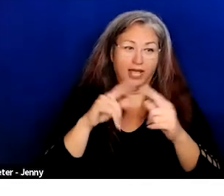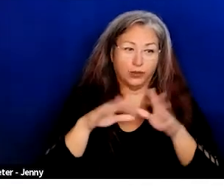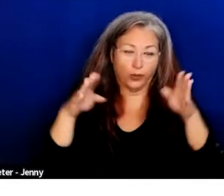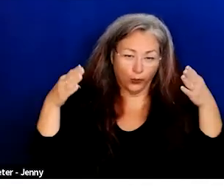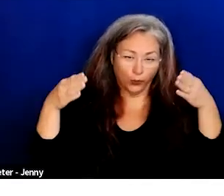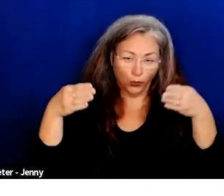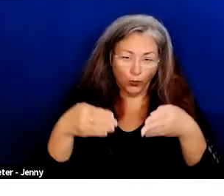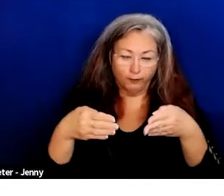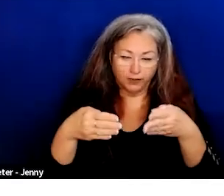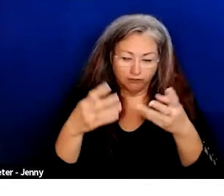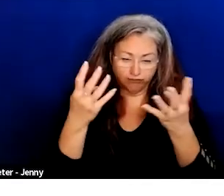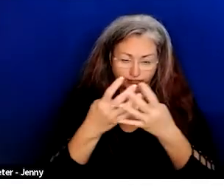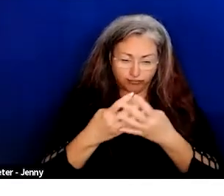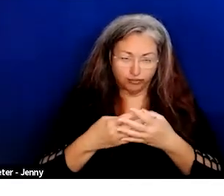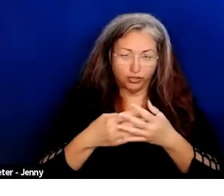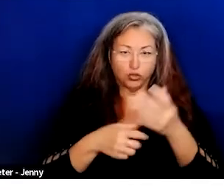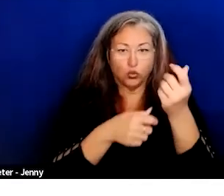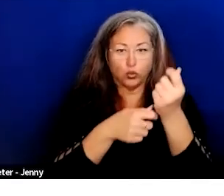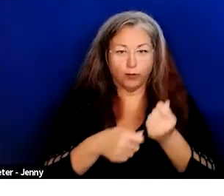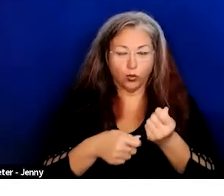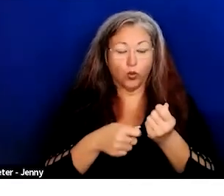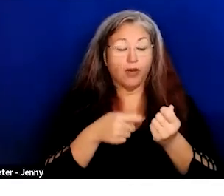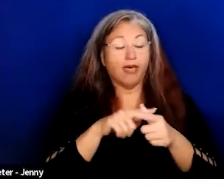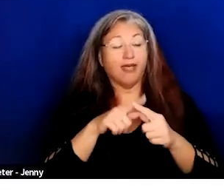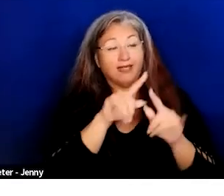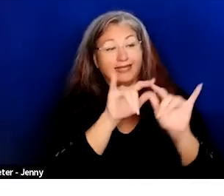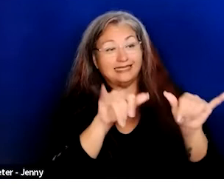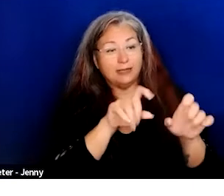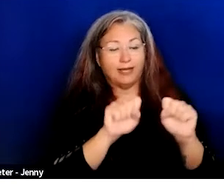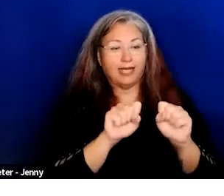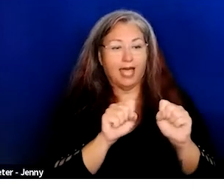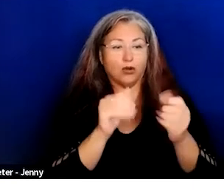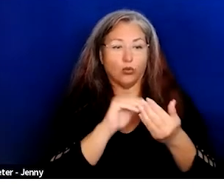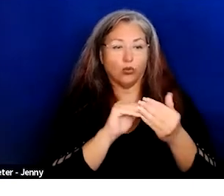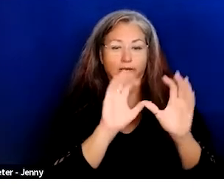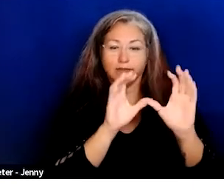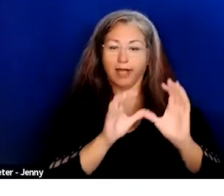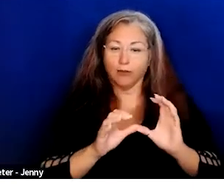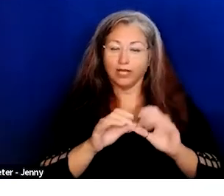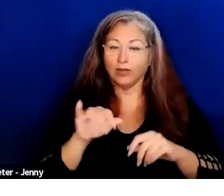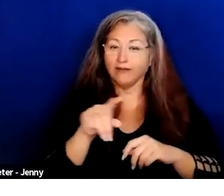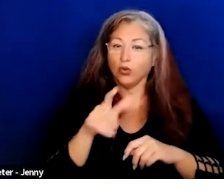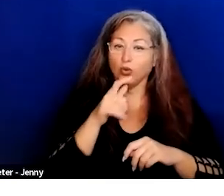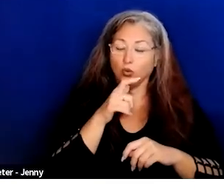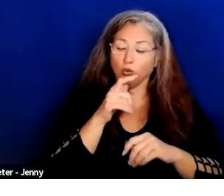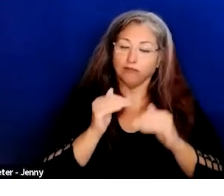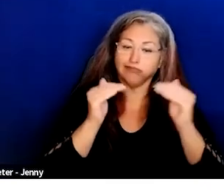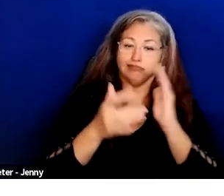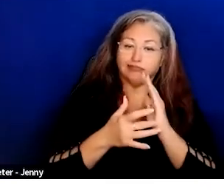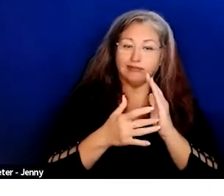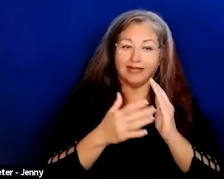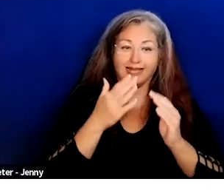system, to slow it down, to let the system recalibrate. And if there's anybody more technical in this room and you have a better way